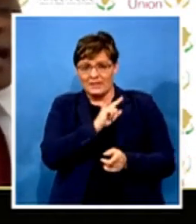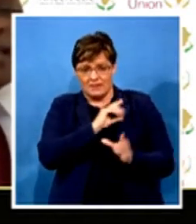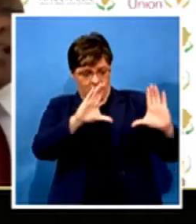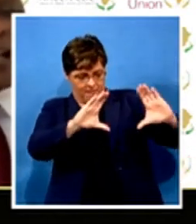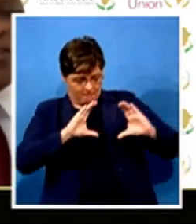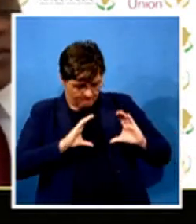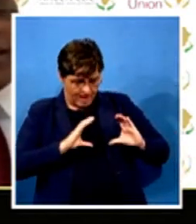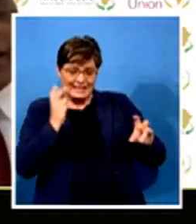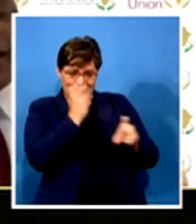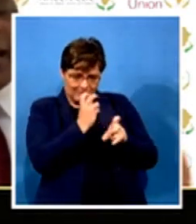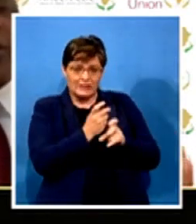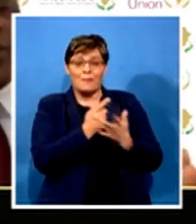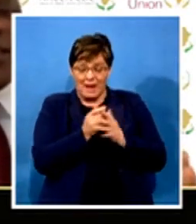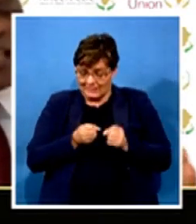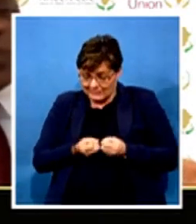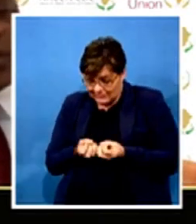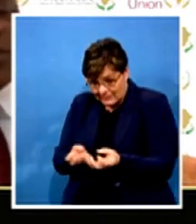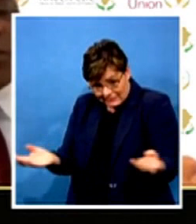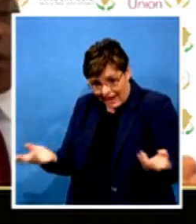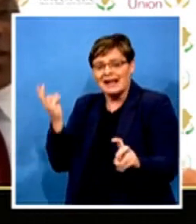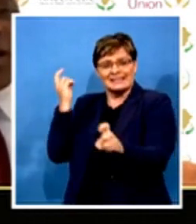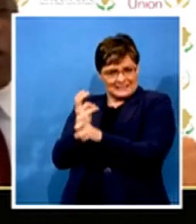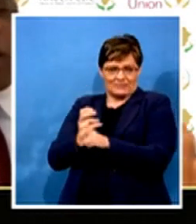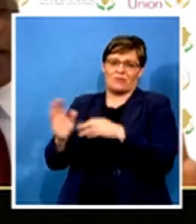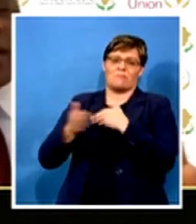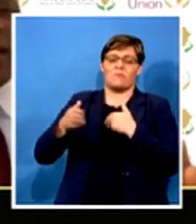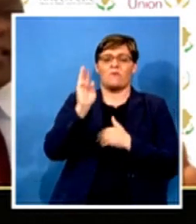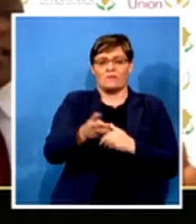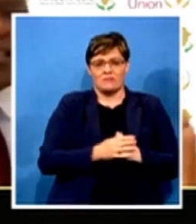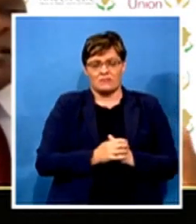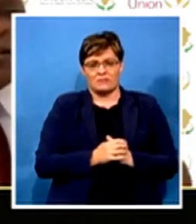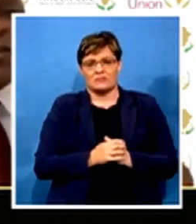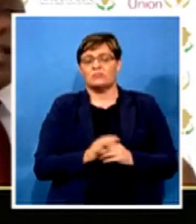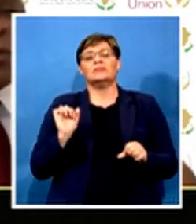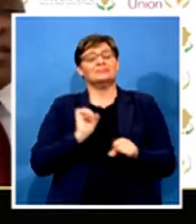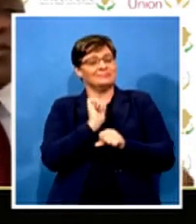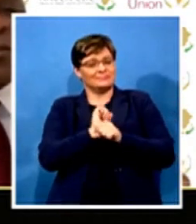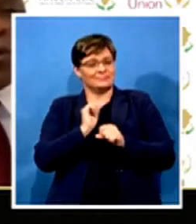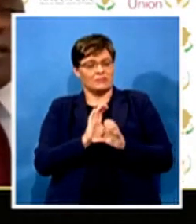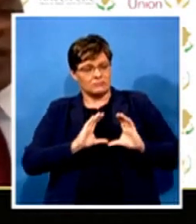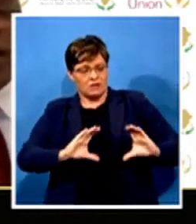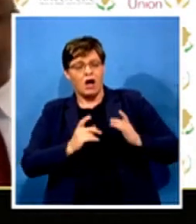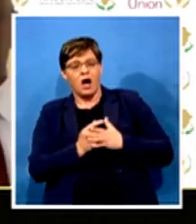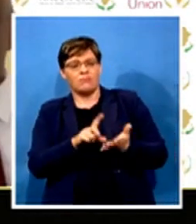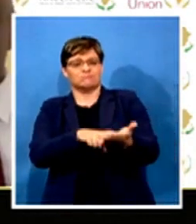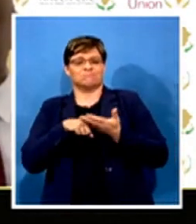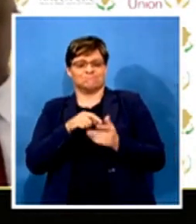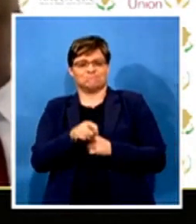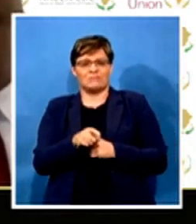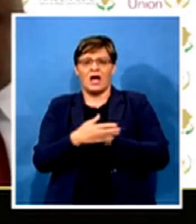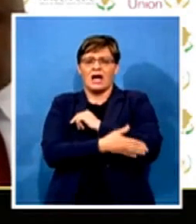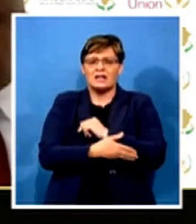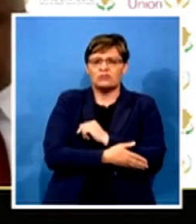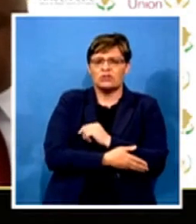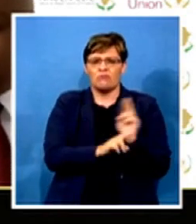work hand in hand so that as the task force works to acquire the vaccines, countries are ready to deploy them, such that we don't get